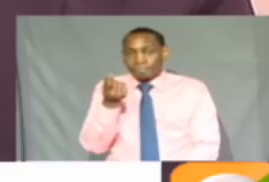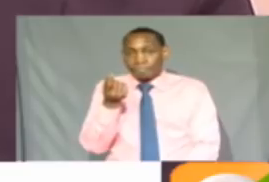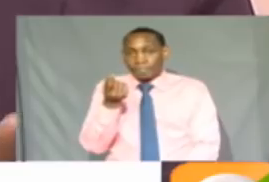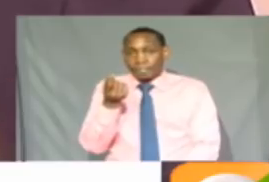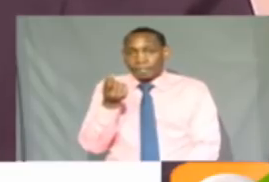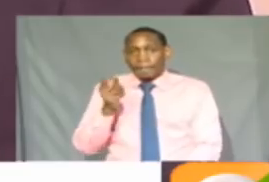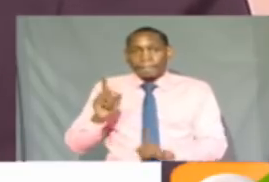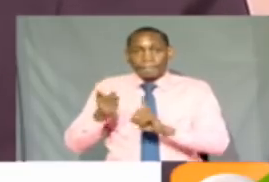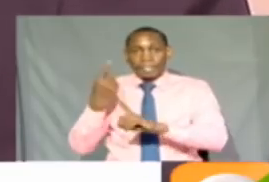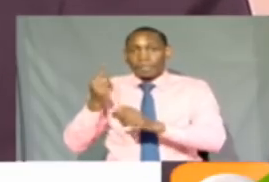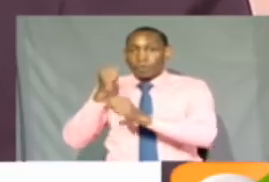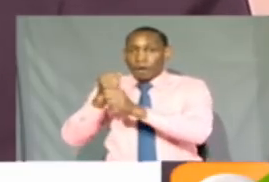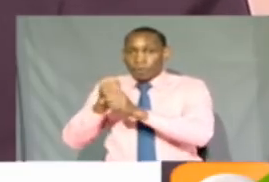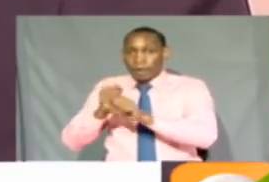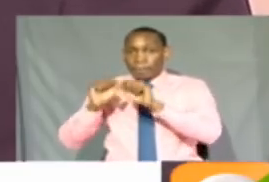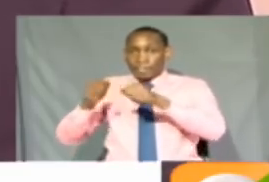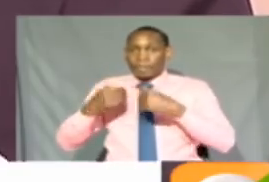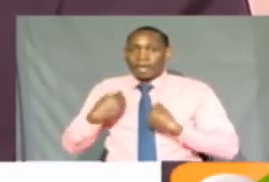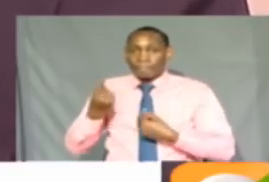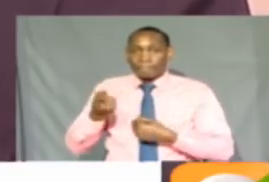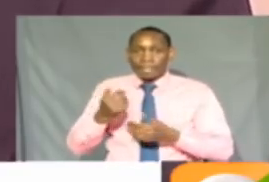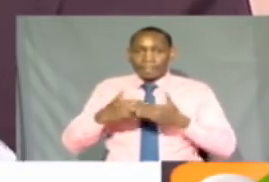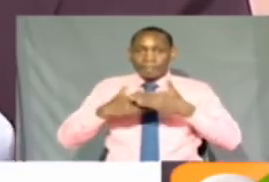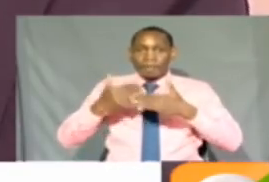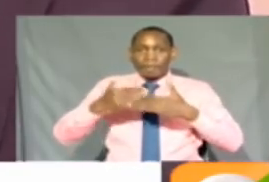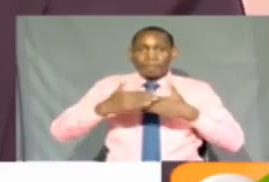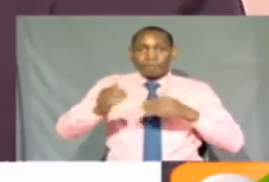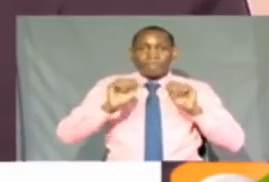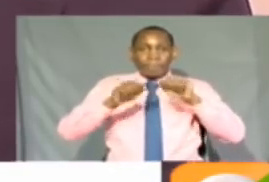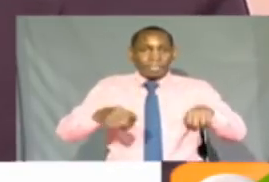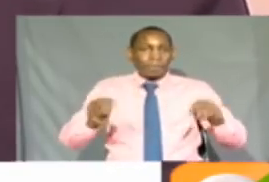money so that one day you'll also date. But it's also being